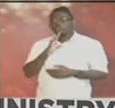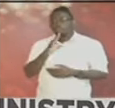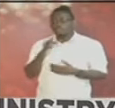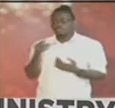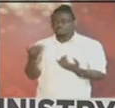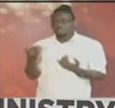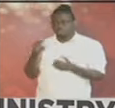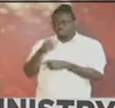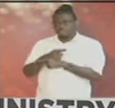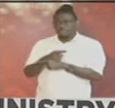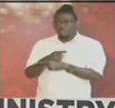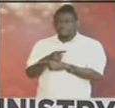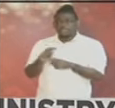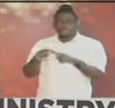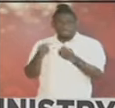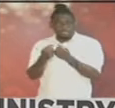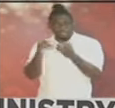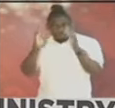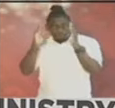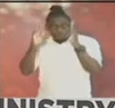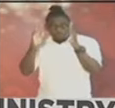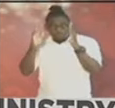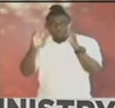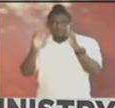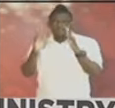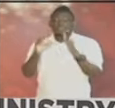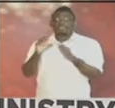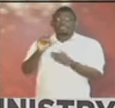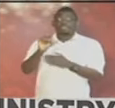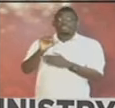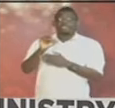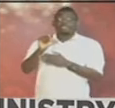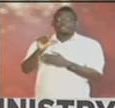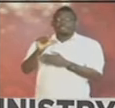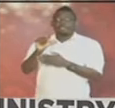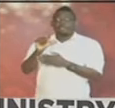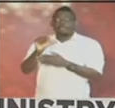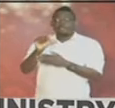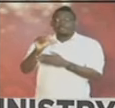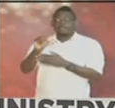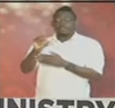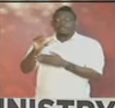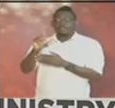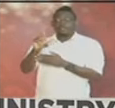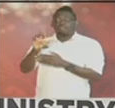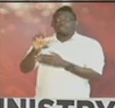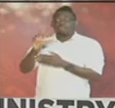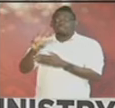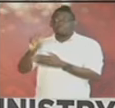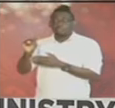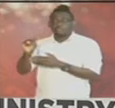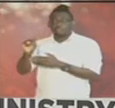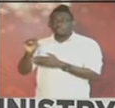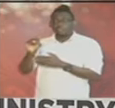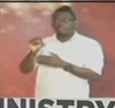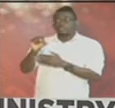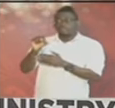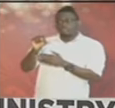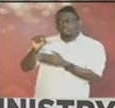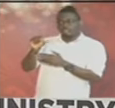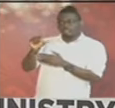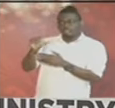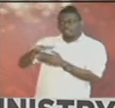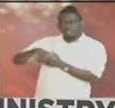the county of St. Andrew, St. David, which covers Sandy Grande and environs. And this means that our operations are